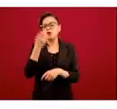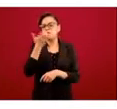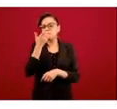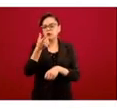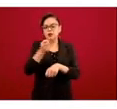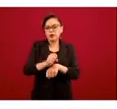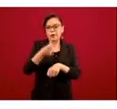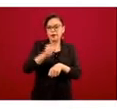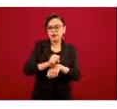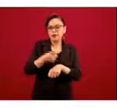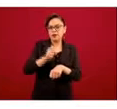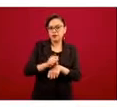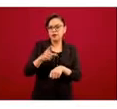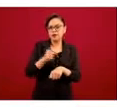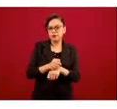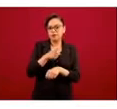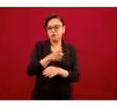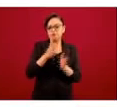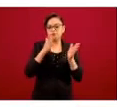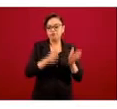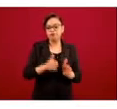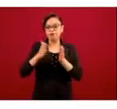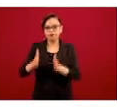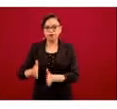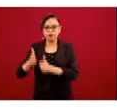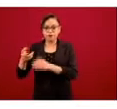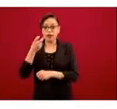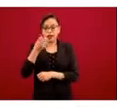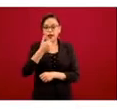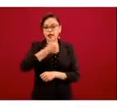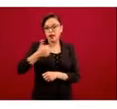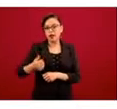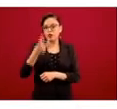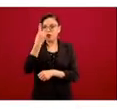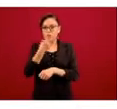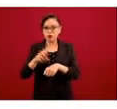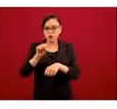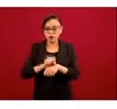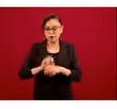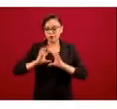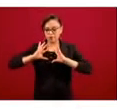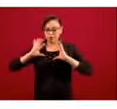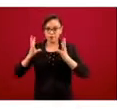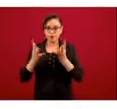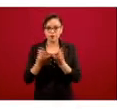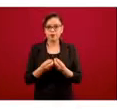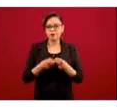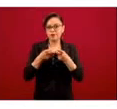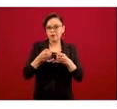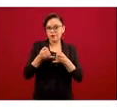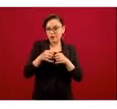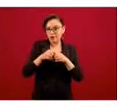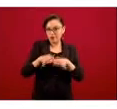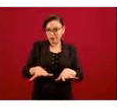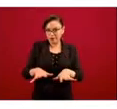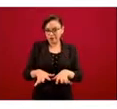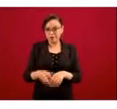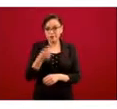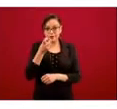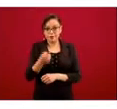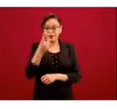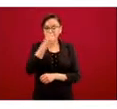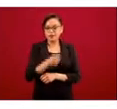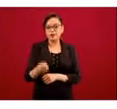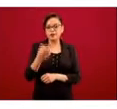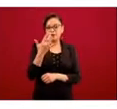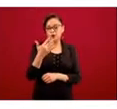has weekly processing of information. So that means that every 2 weeks we have